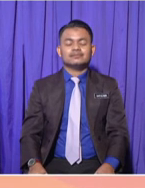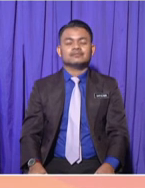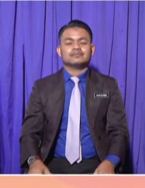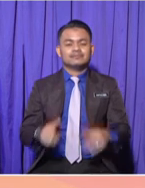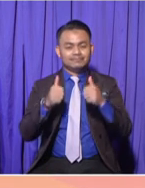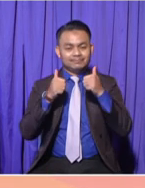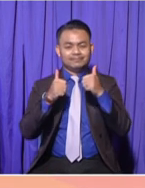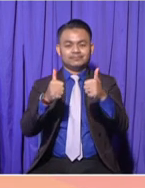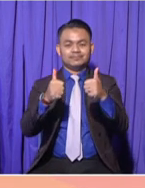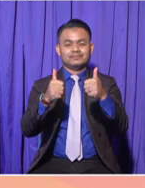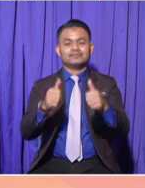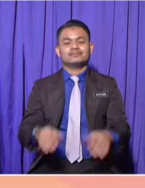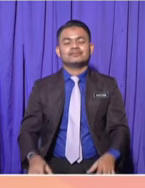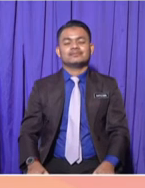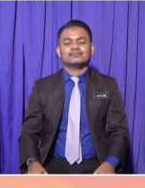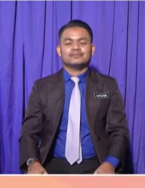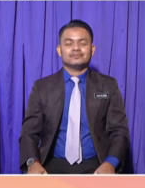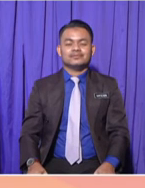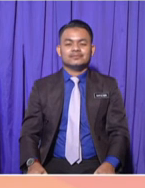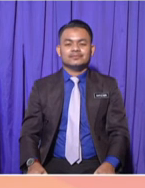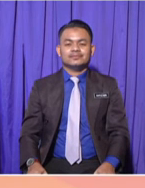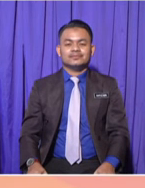Good job!